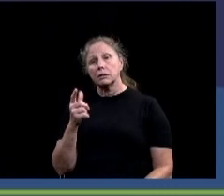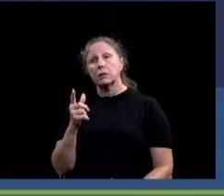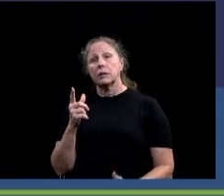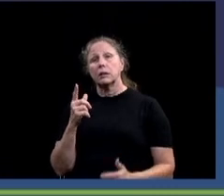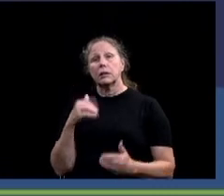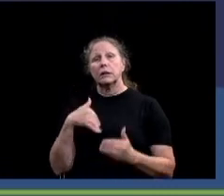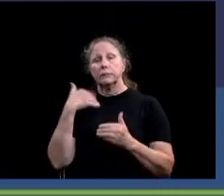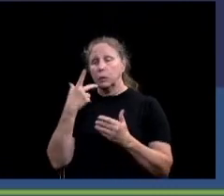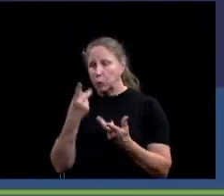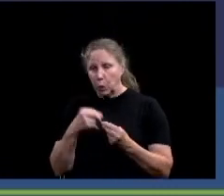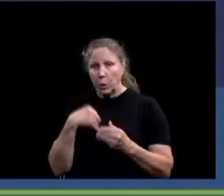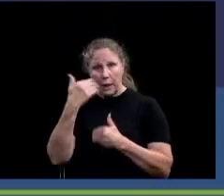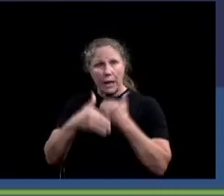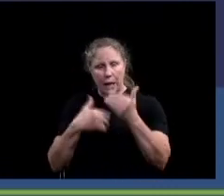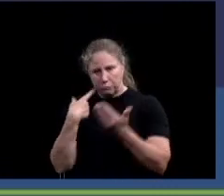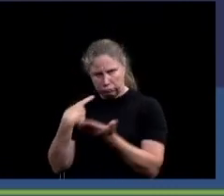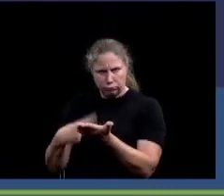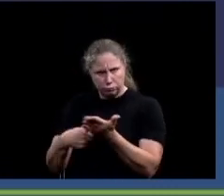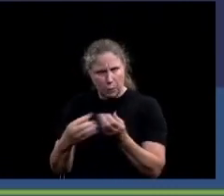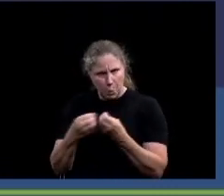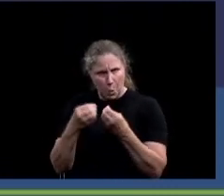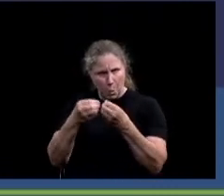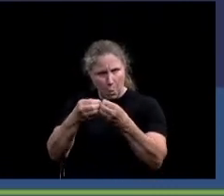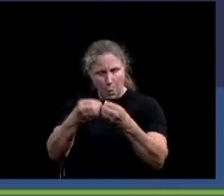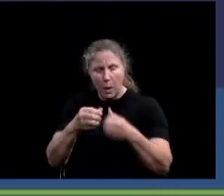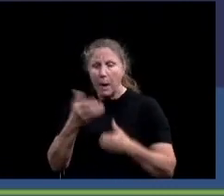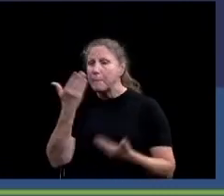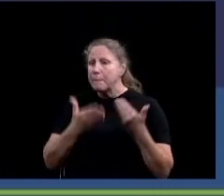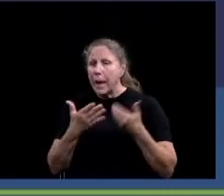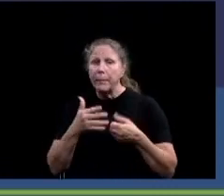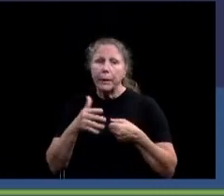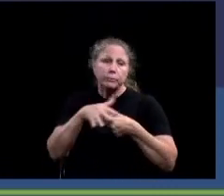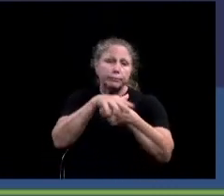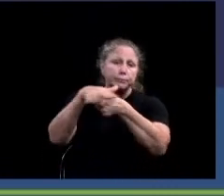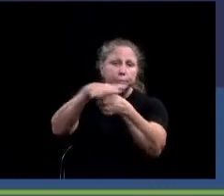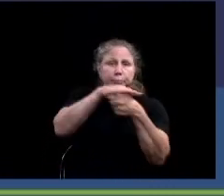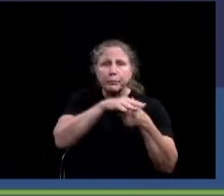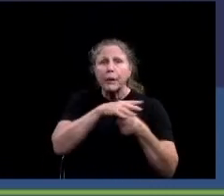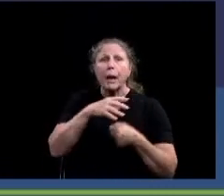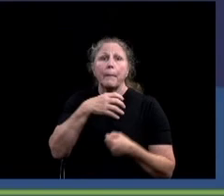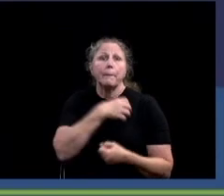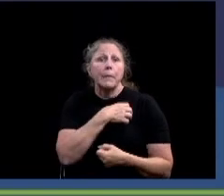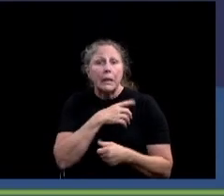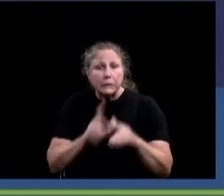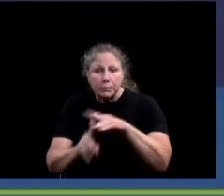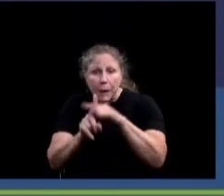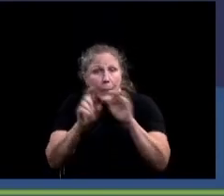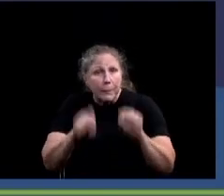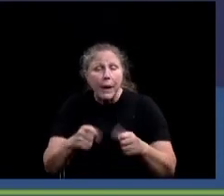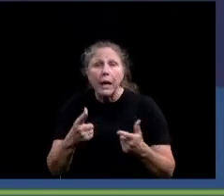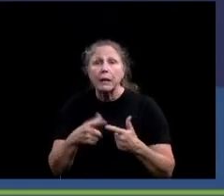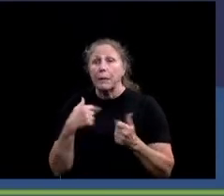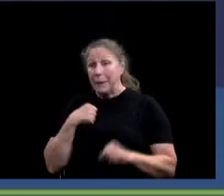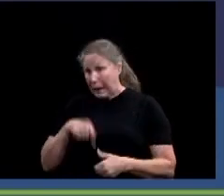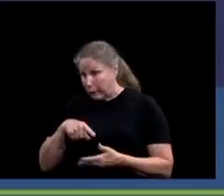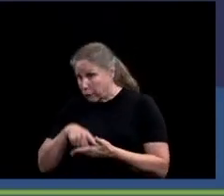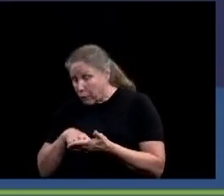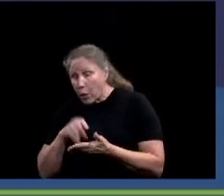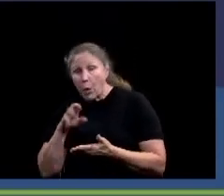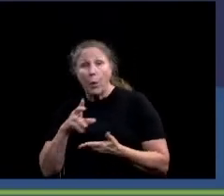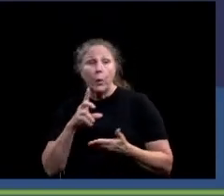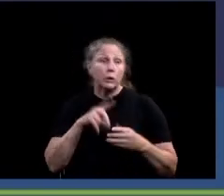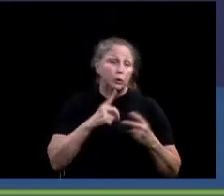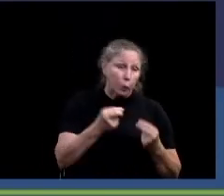of neighborhood policing that we can afford and that we can implement here in Waco. So I look